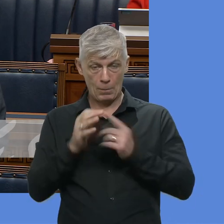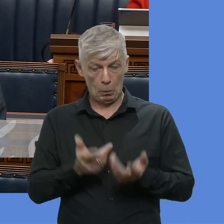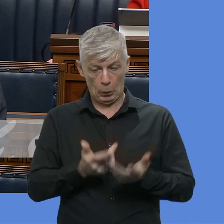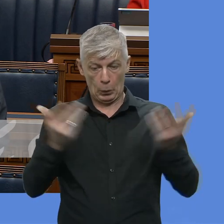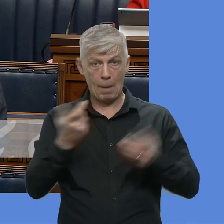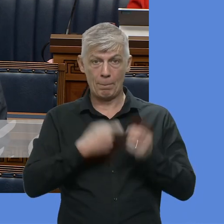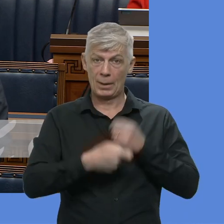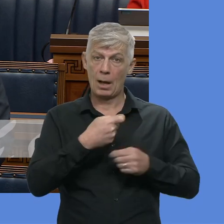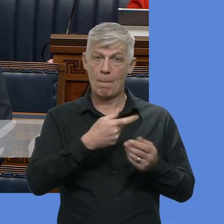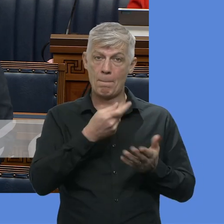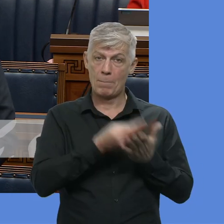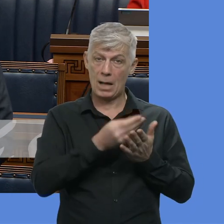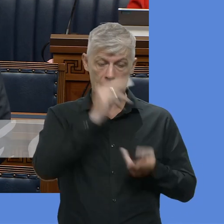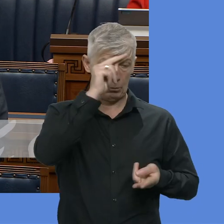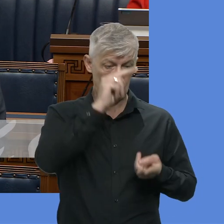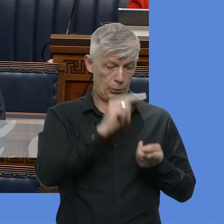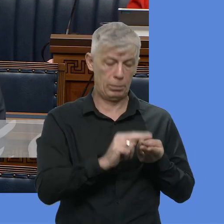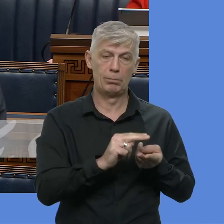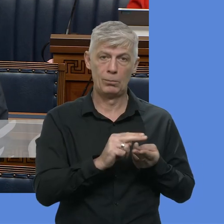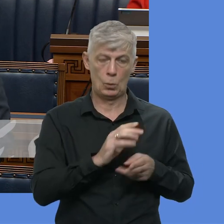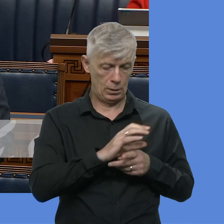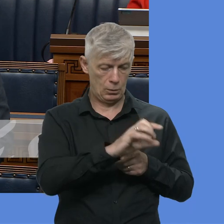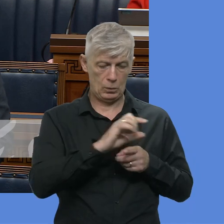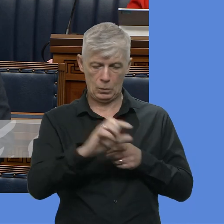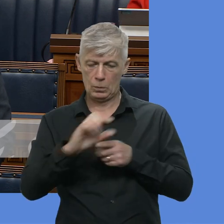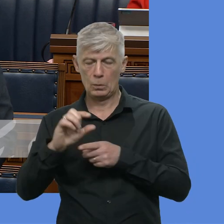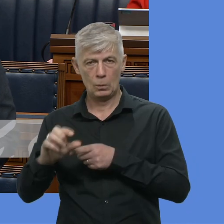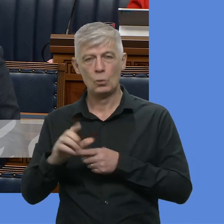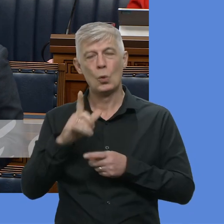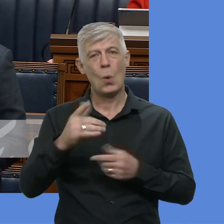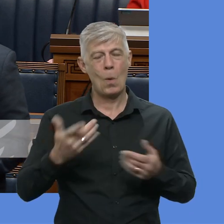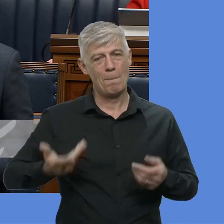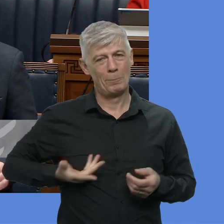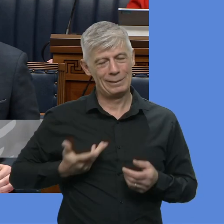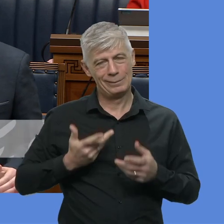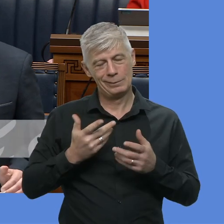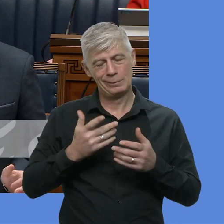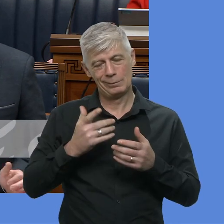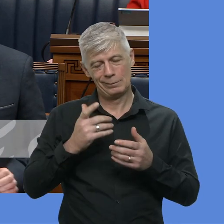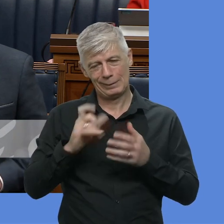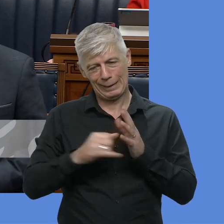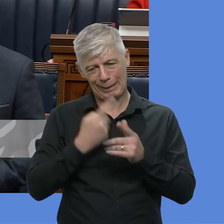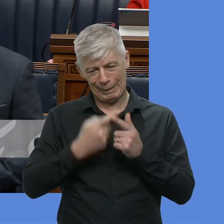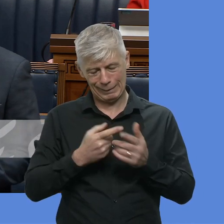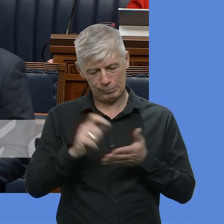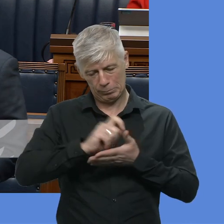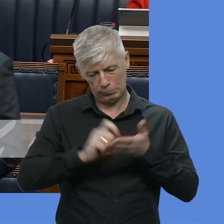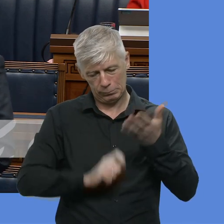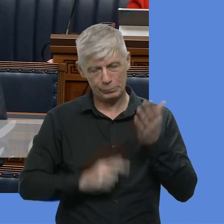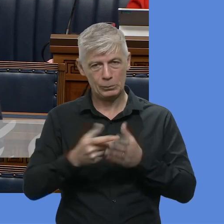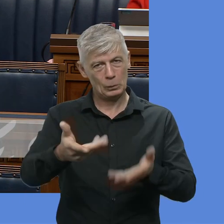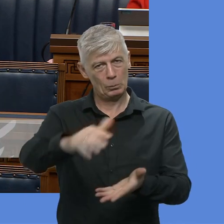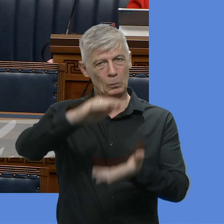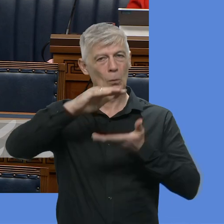repercussive as well. So that would need to be fully tested via an appropriate business case, and no further work is done on that. The member does